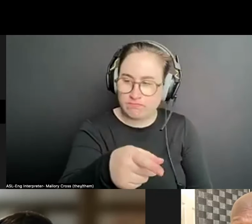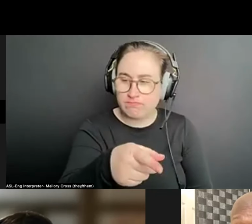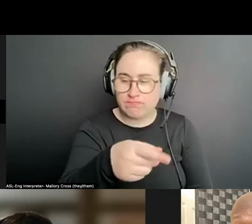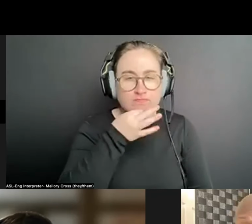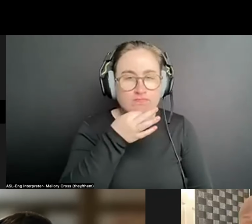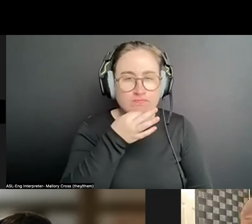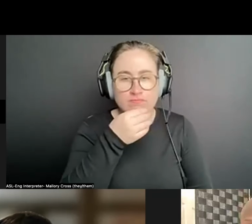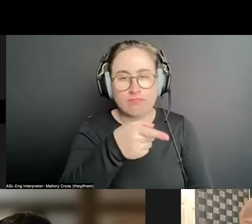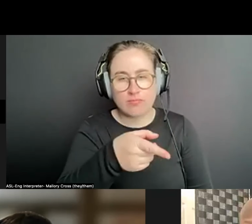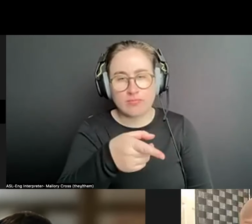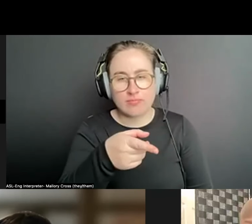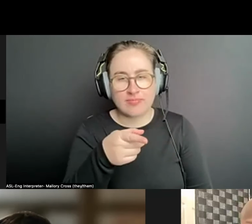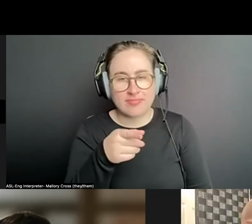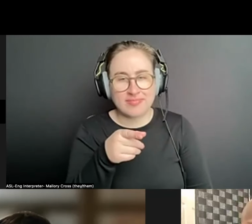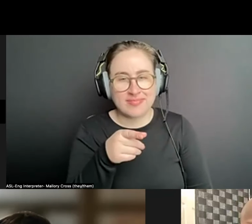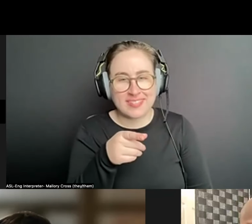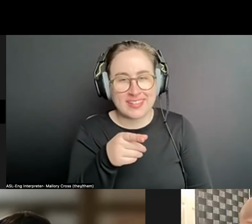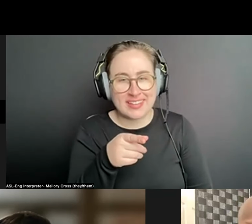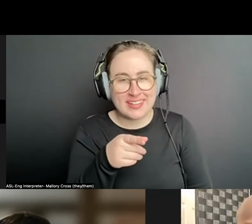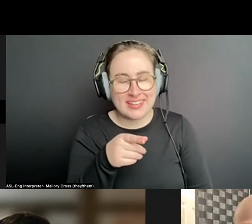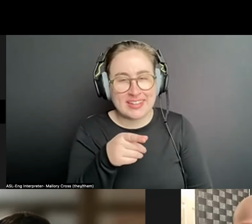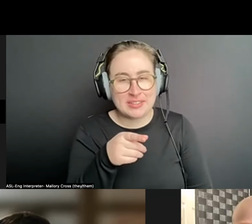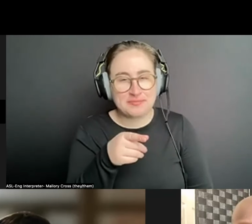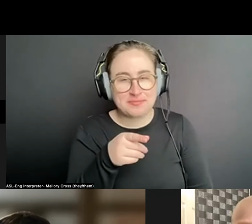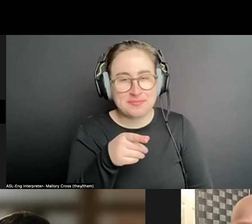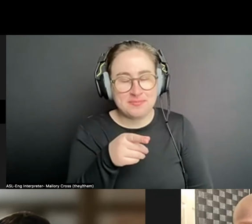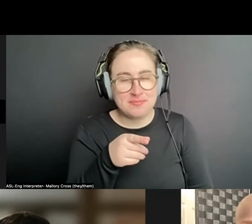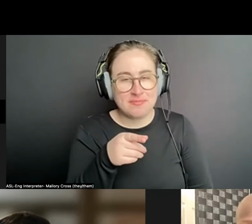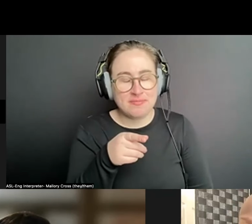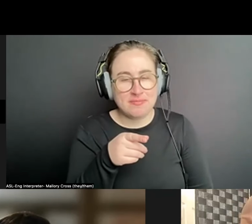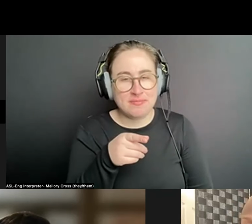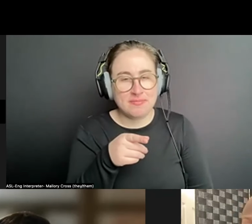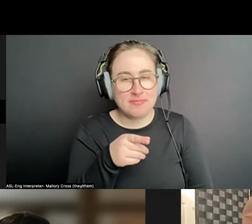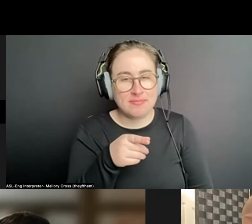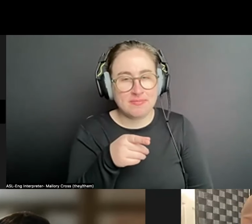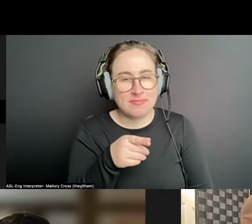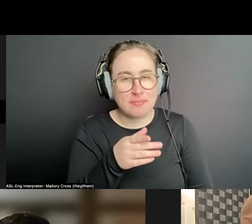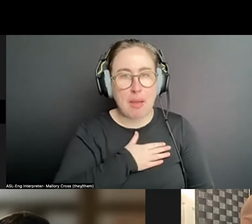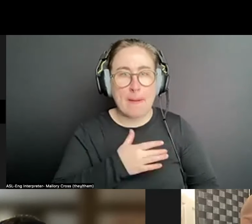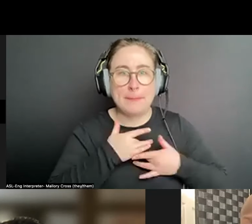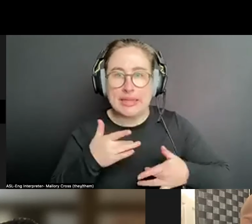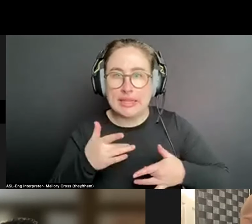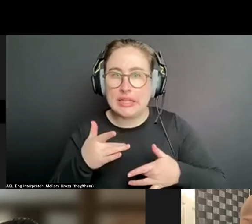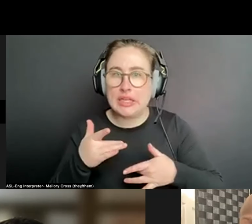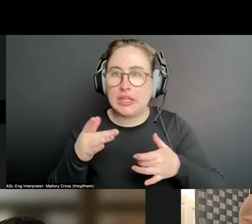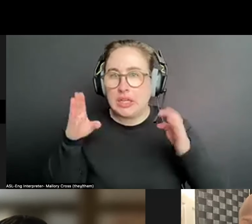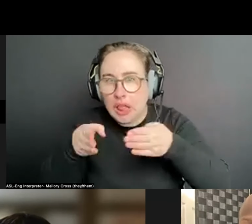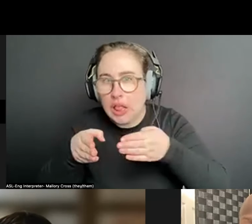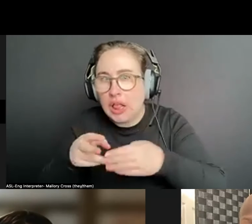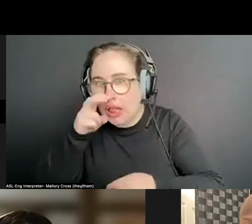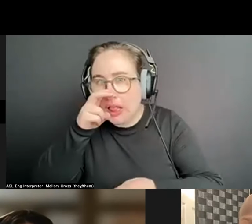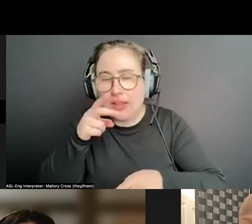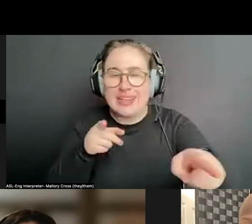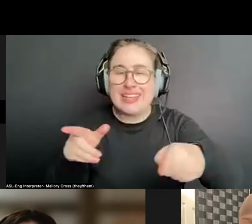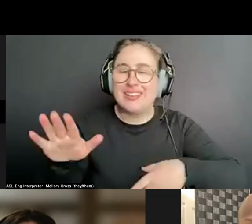at undoing this thing that I have going on here. And it's a pleasure to have met and is still meeting so